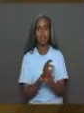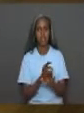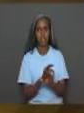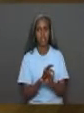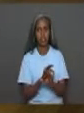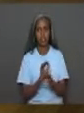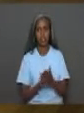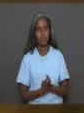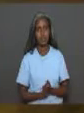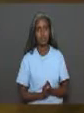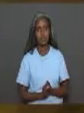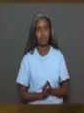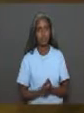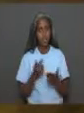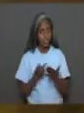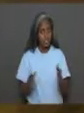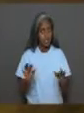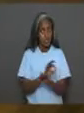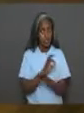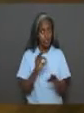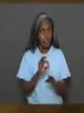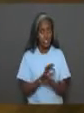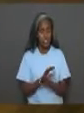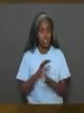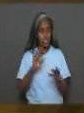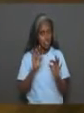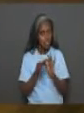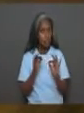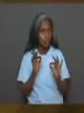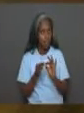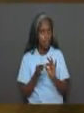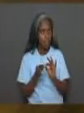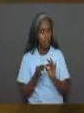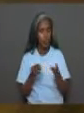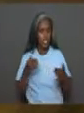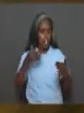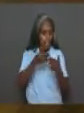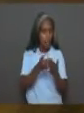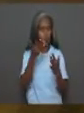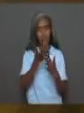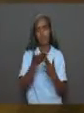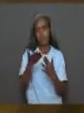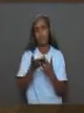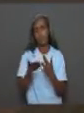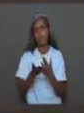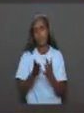functions. These functions are defined on a closed interval.